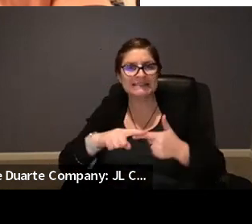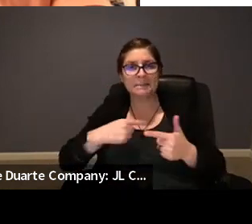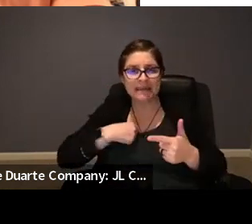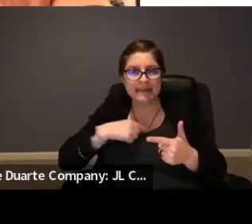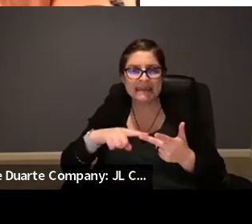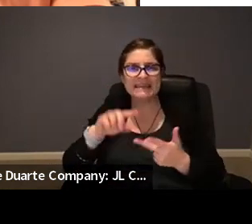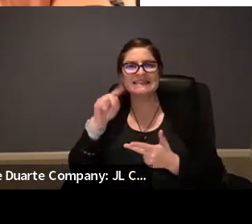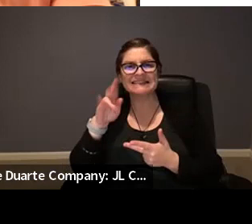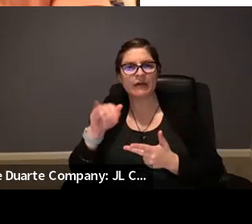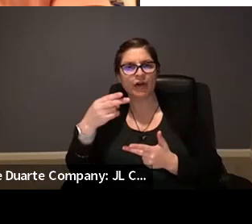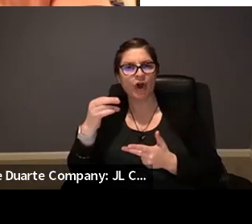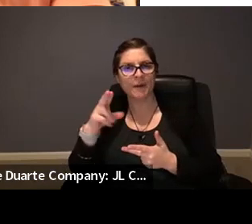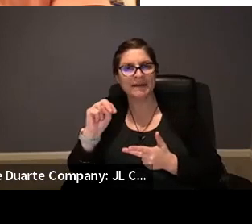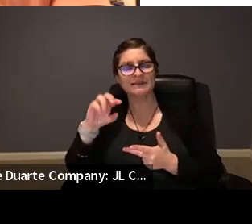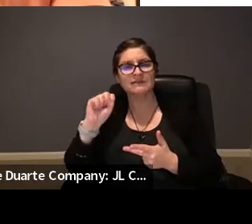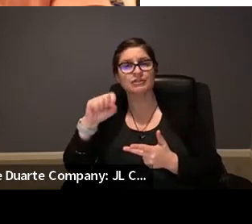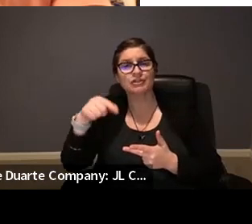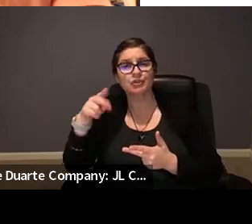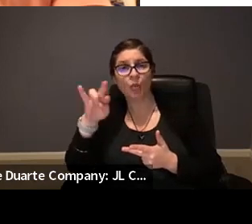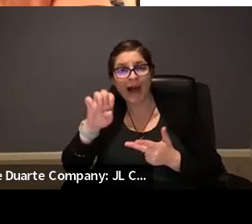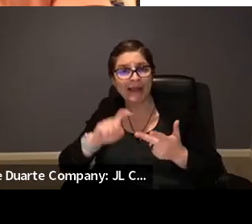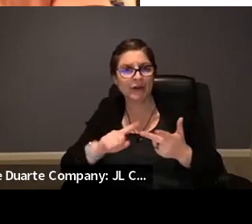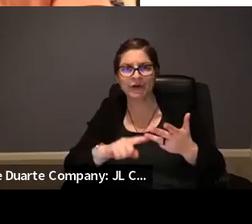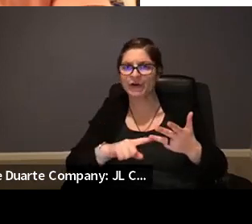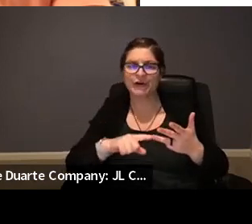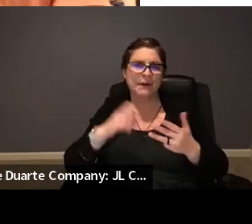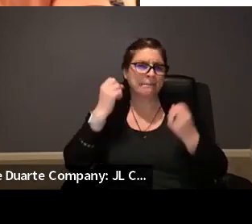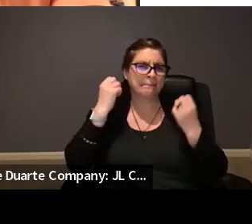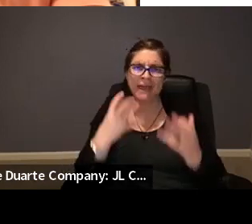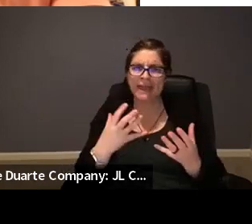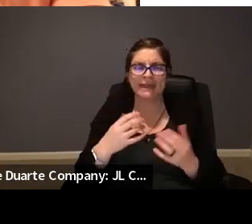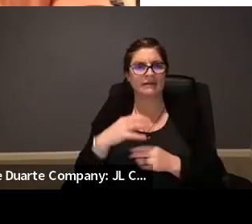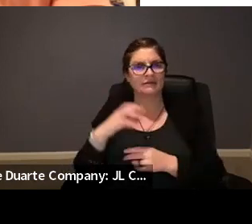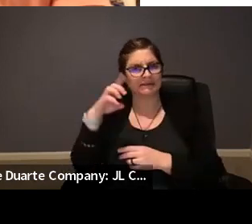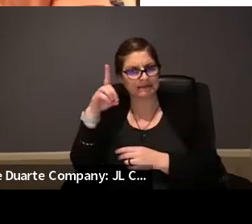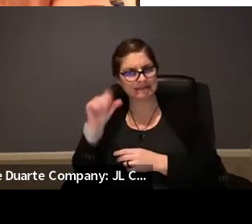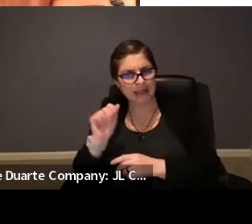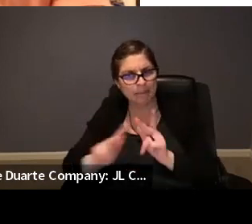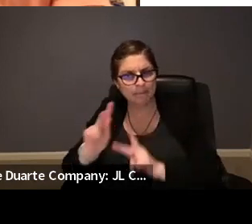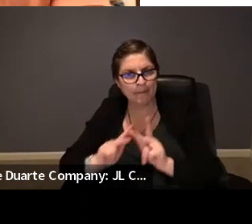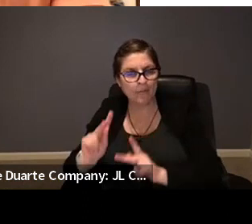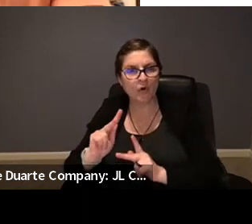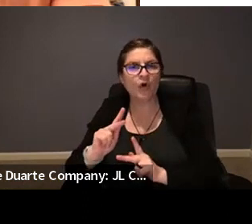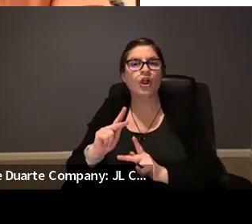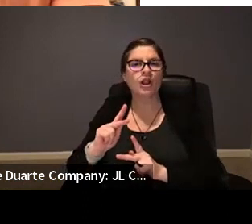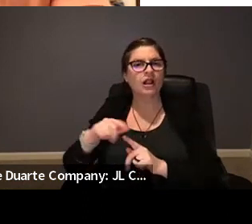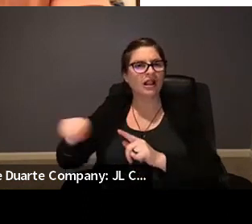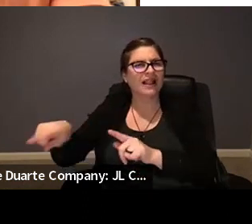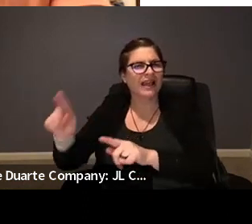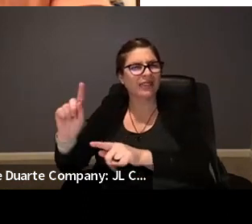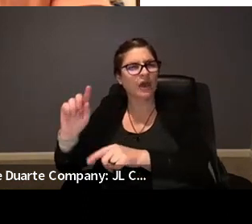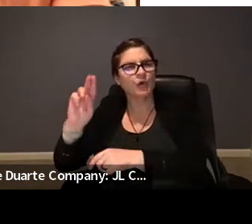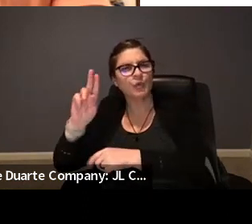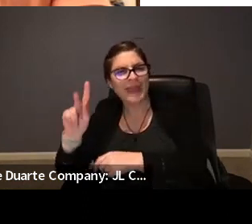Hartman Squire, a bunch of disabled people in the UK and